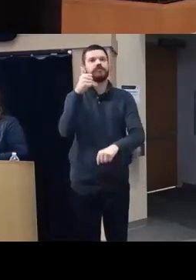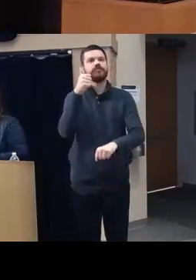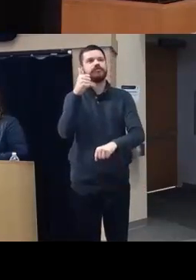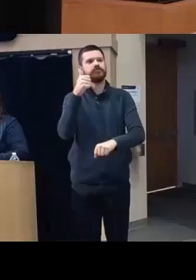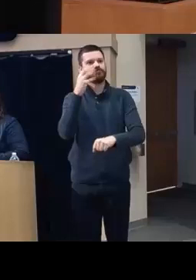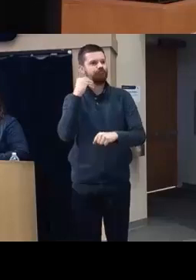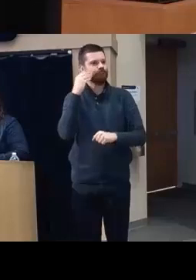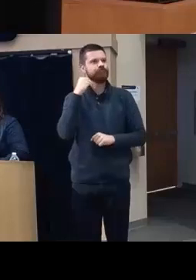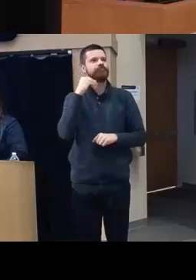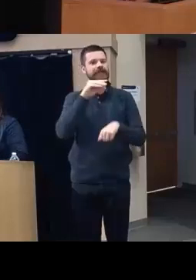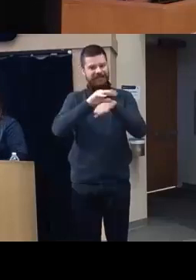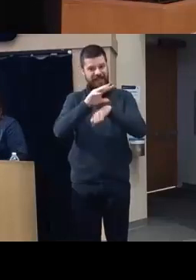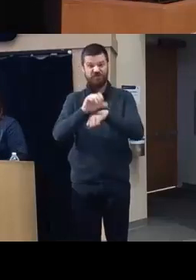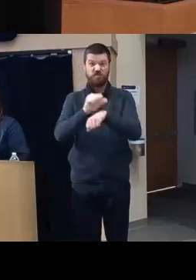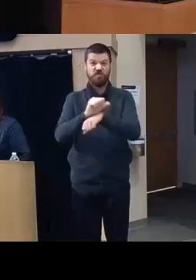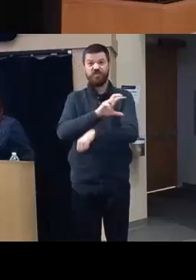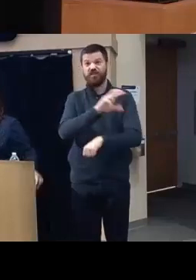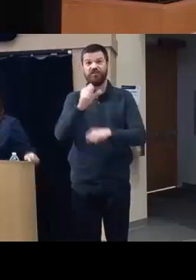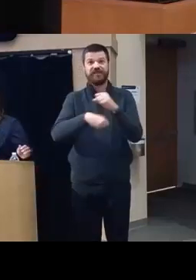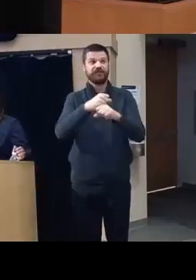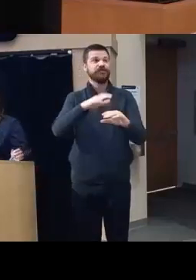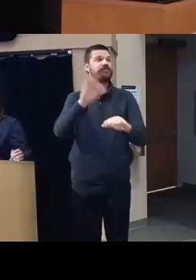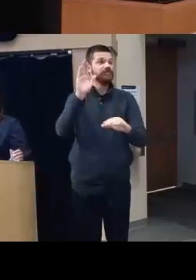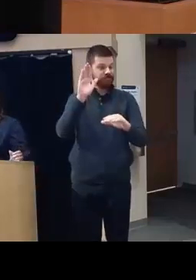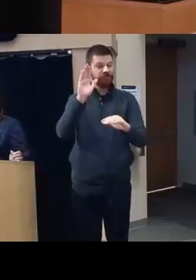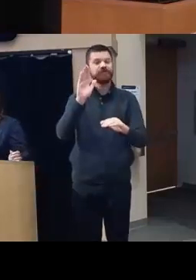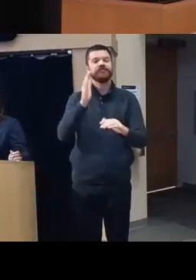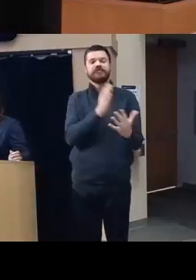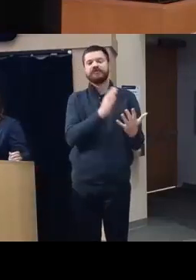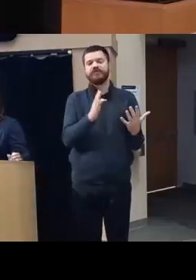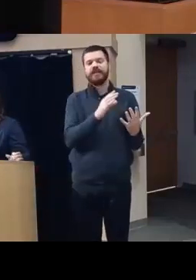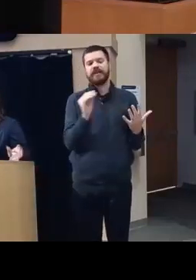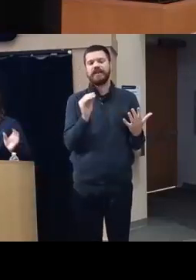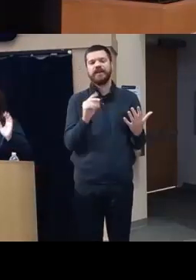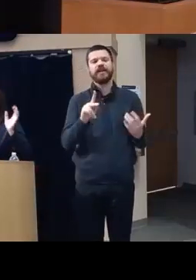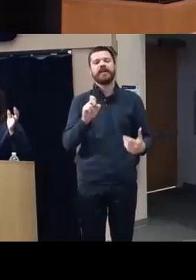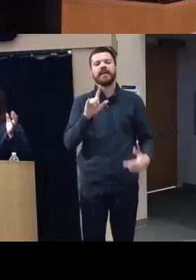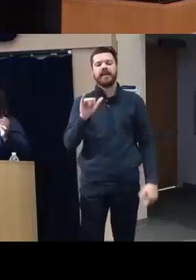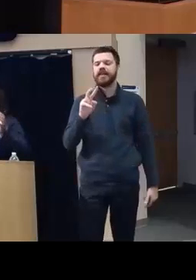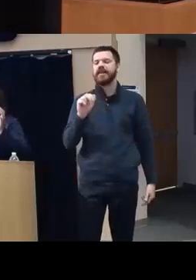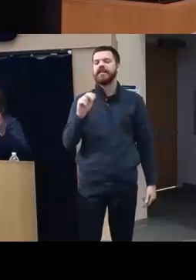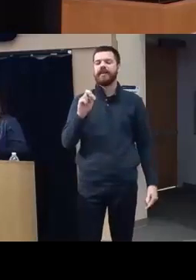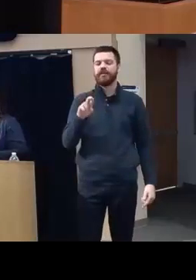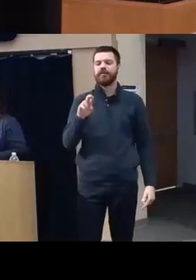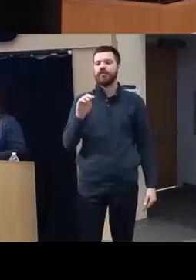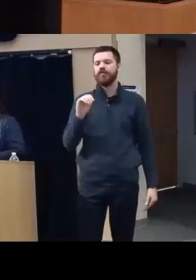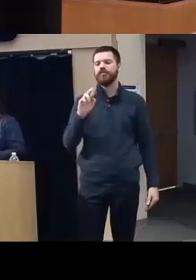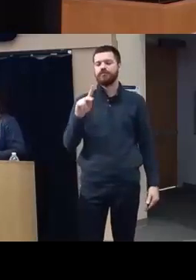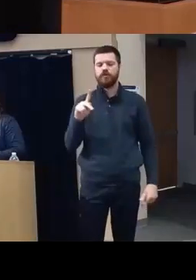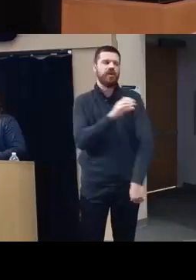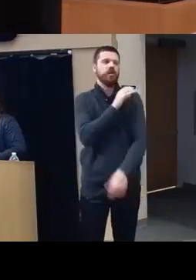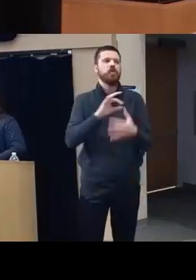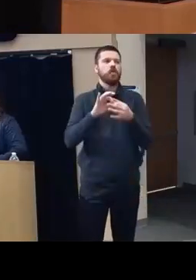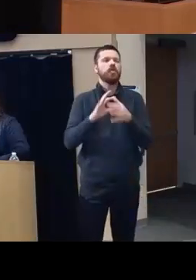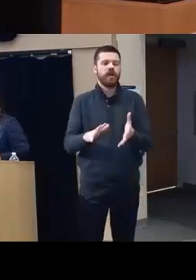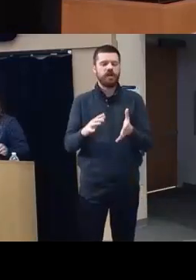who has been working at Strong Recovery for over 30 years. And Kelly Vandermark, who is a clinical coordinator